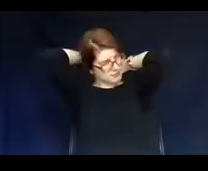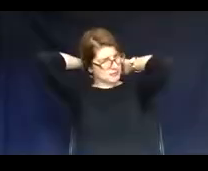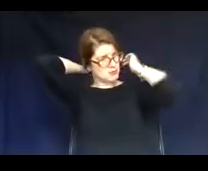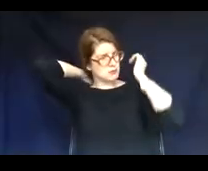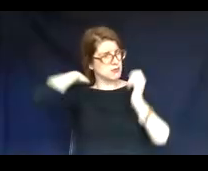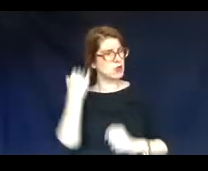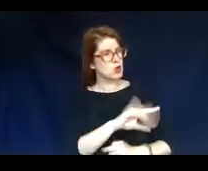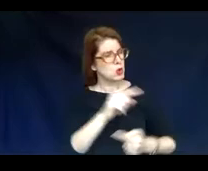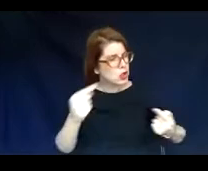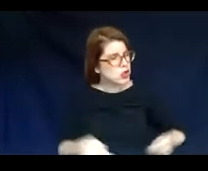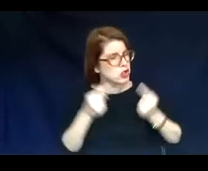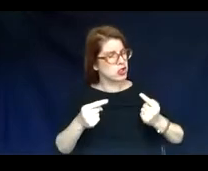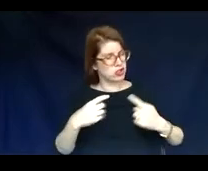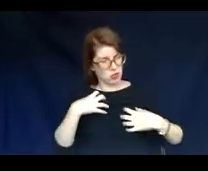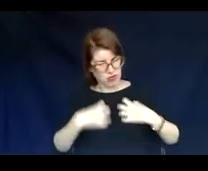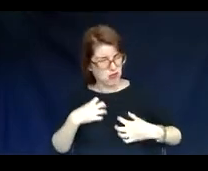hurt and anguish, I was there.